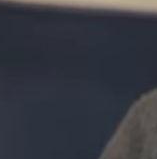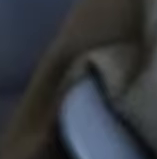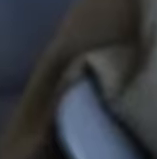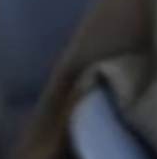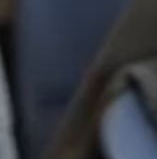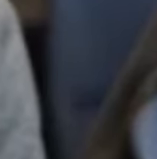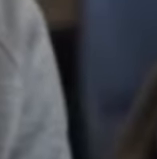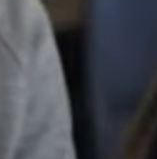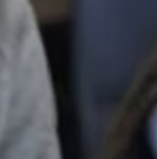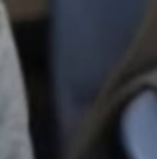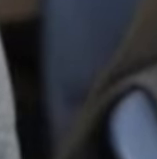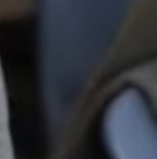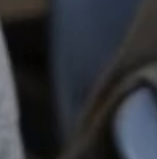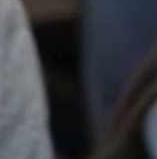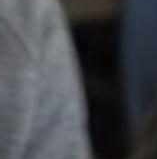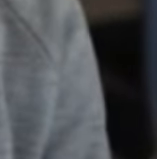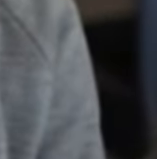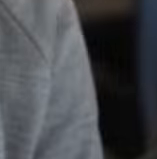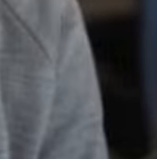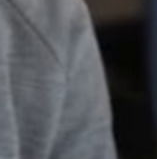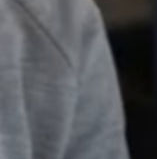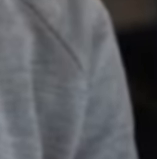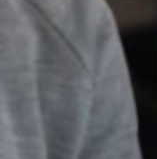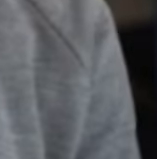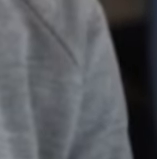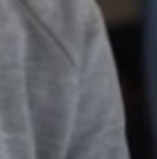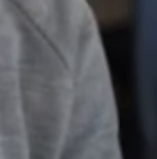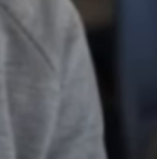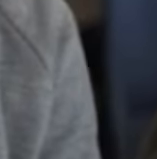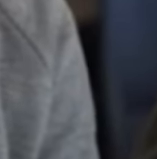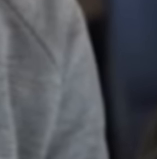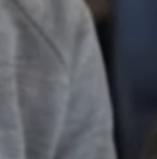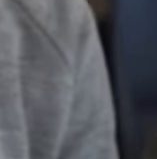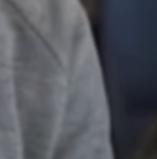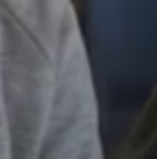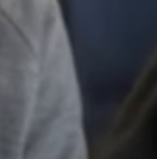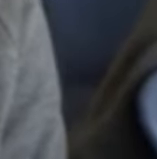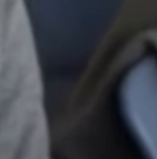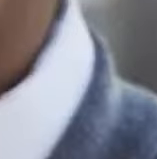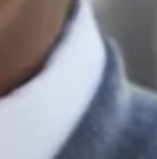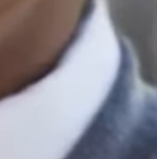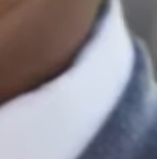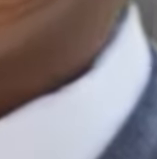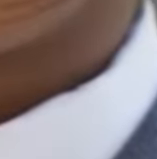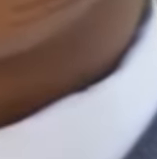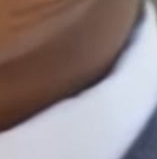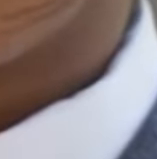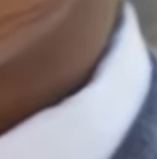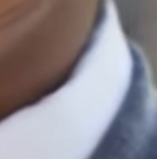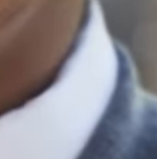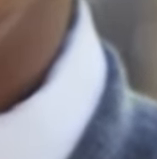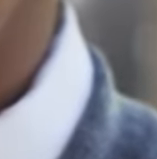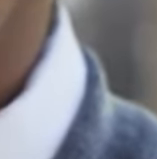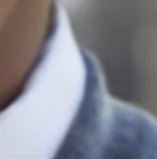that there's a lack of proper sex education in her community. In South Africa, it's rare for a parent to teach you about sex